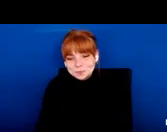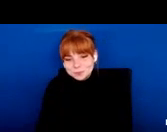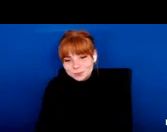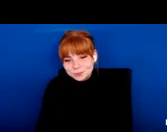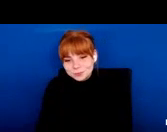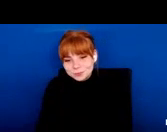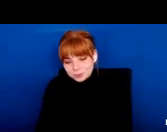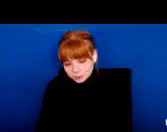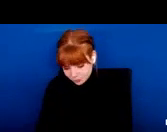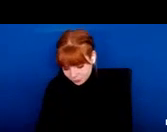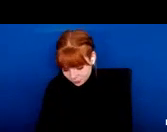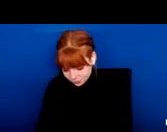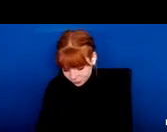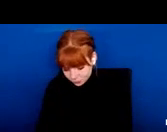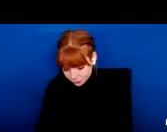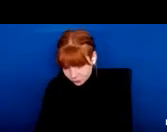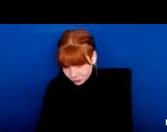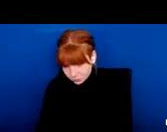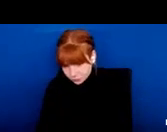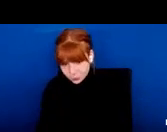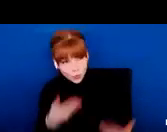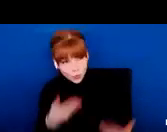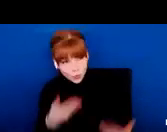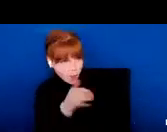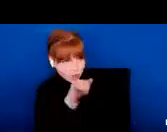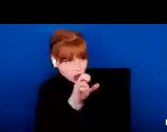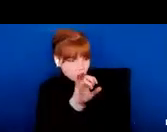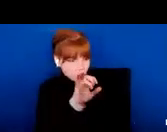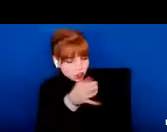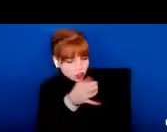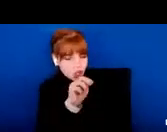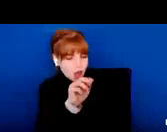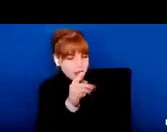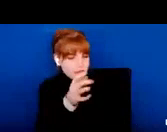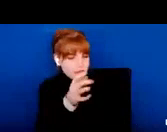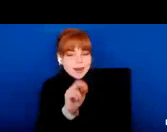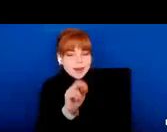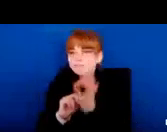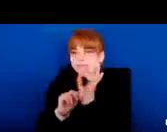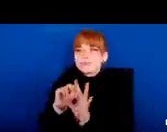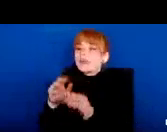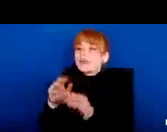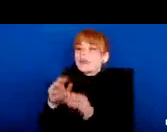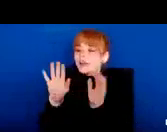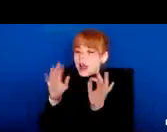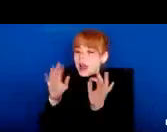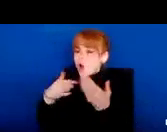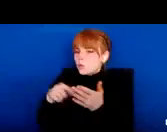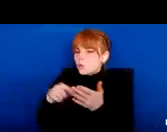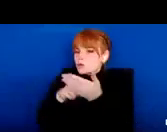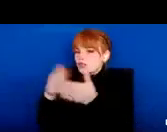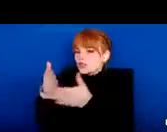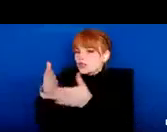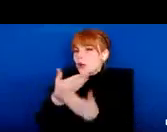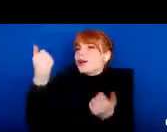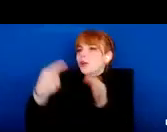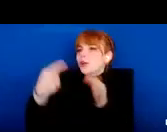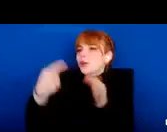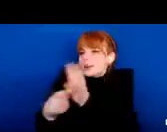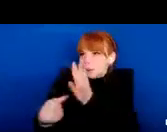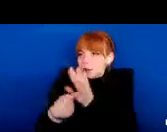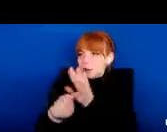Go ahead, Jonathan. Okay, so let me share another example, maybe a better example of what I was